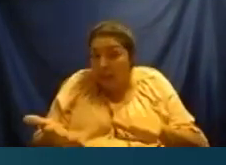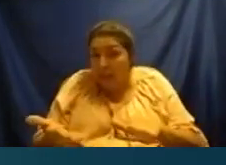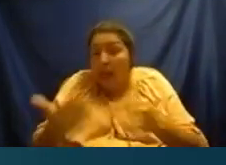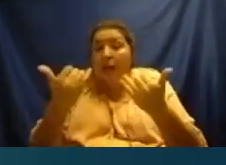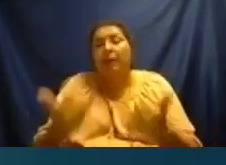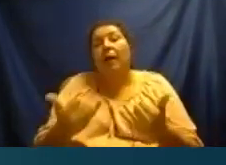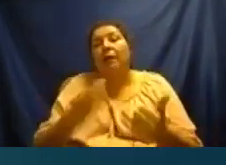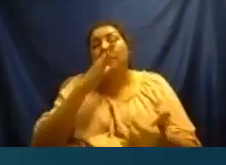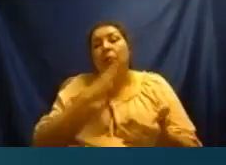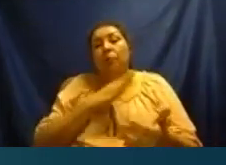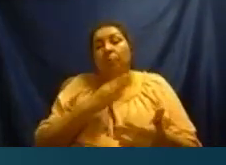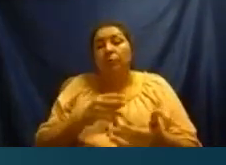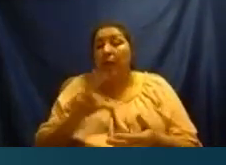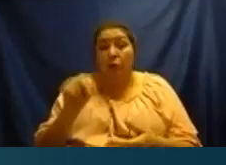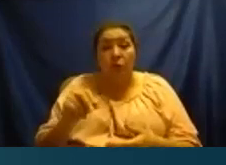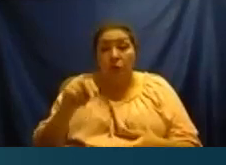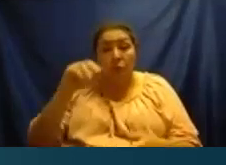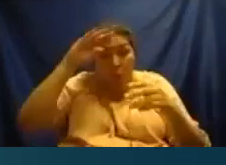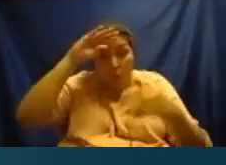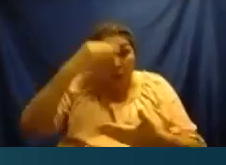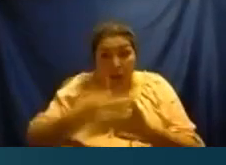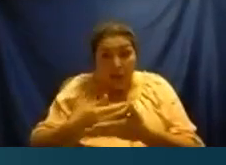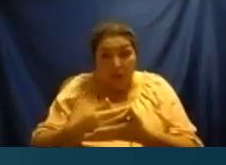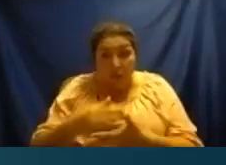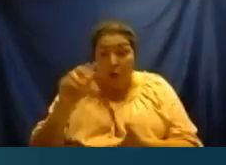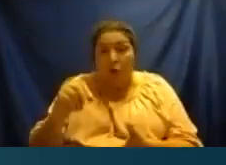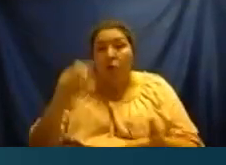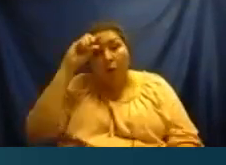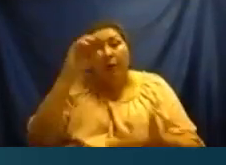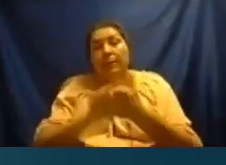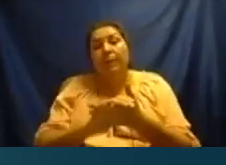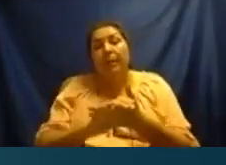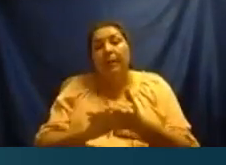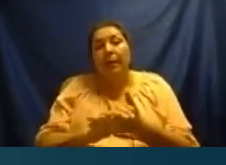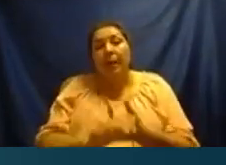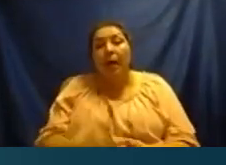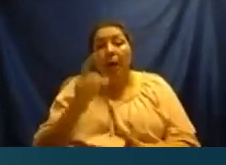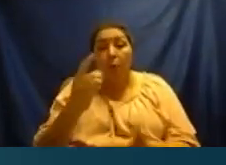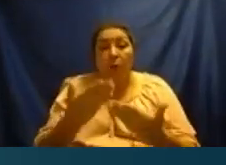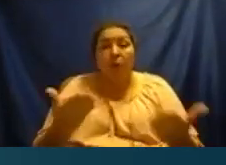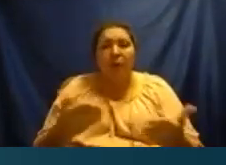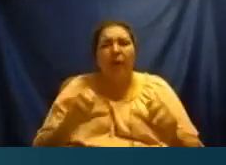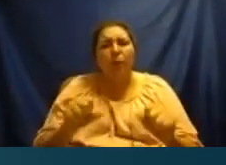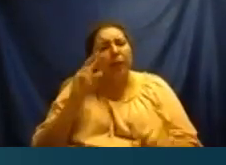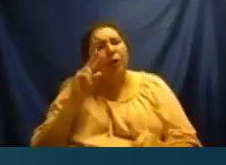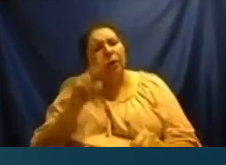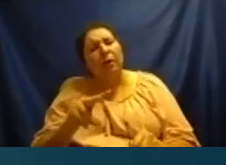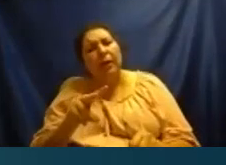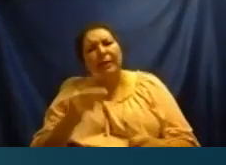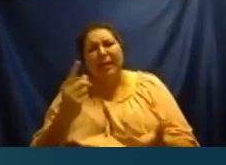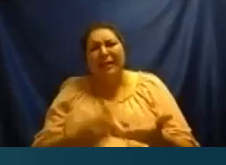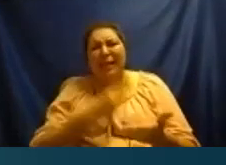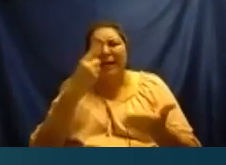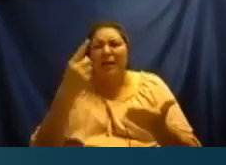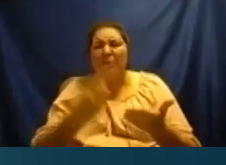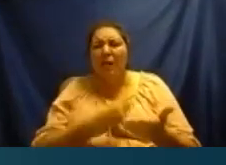She had no sons. She had no husband. And one thing that we can take a look at here is sometimes God